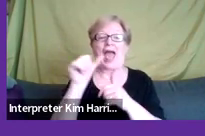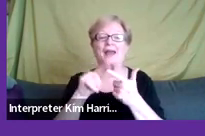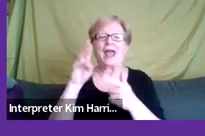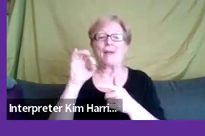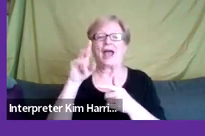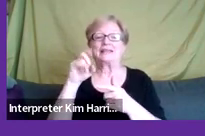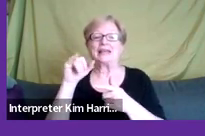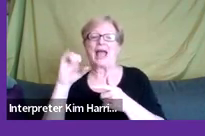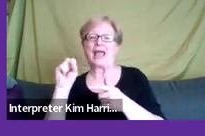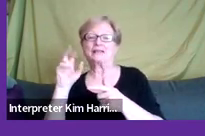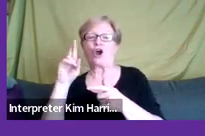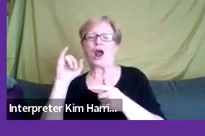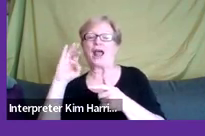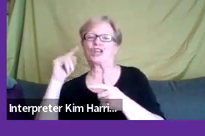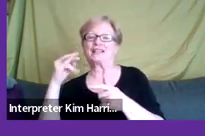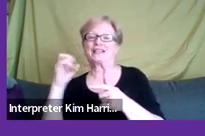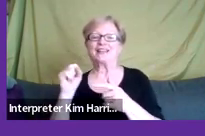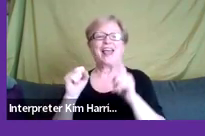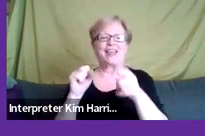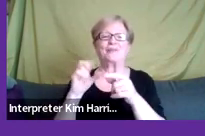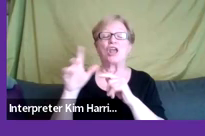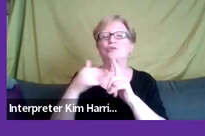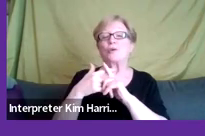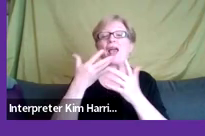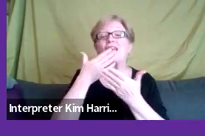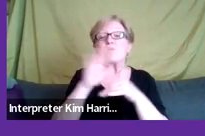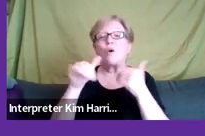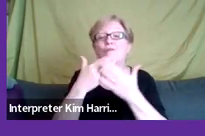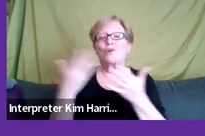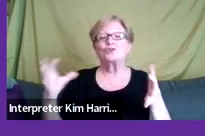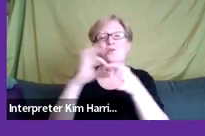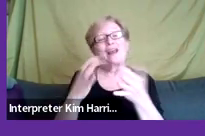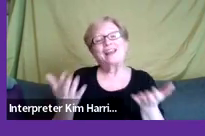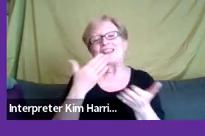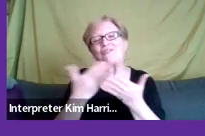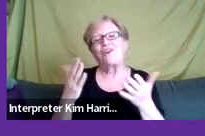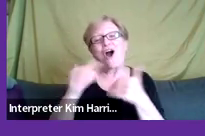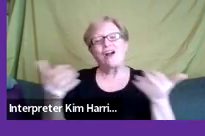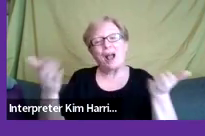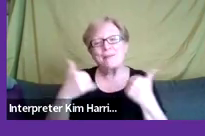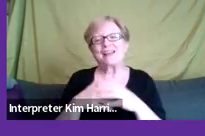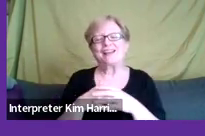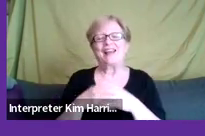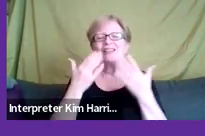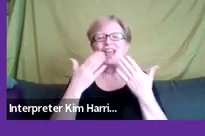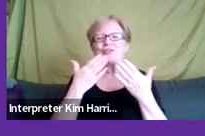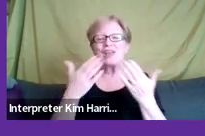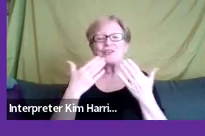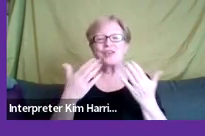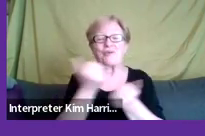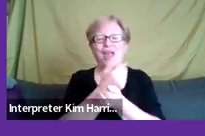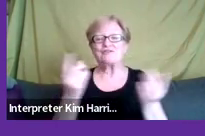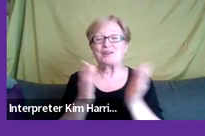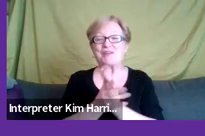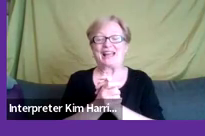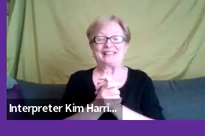end out? Just thank you all for joining us. Thank you so much. Thank you. Thank you, everyone. Happy Women's History Month.